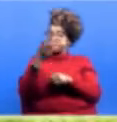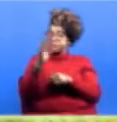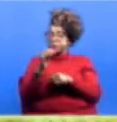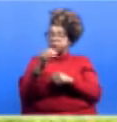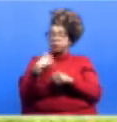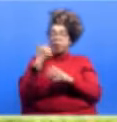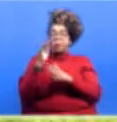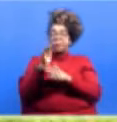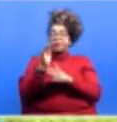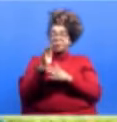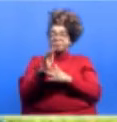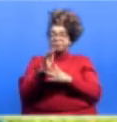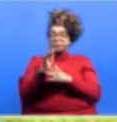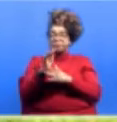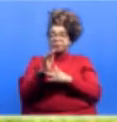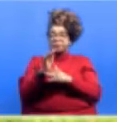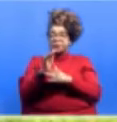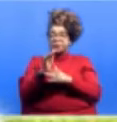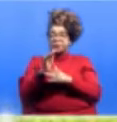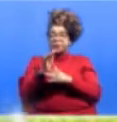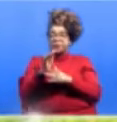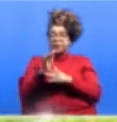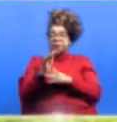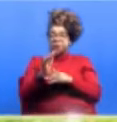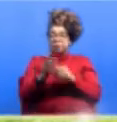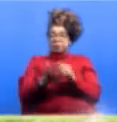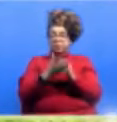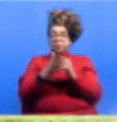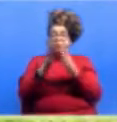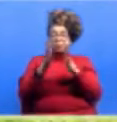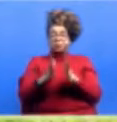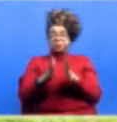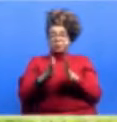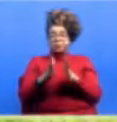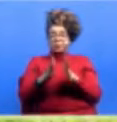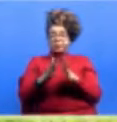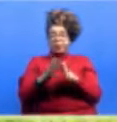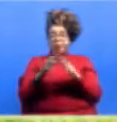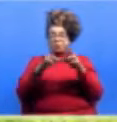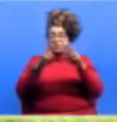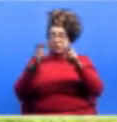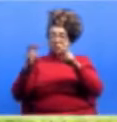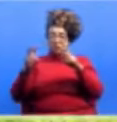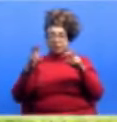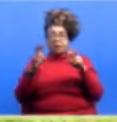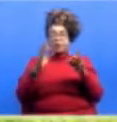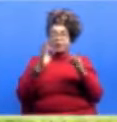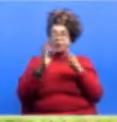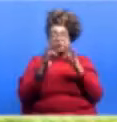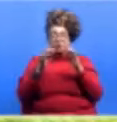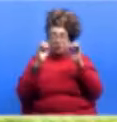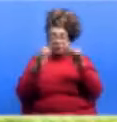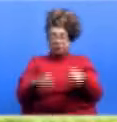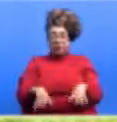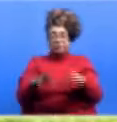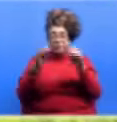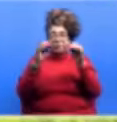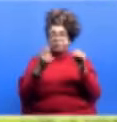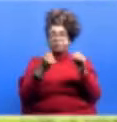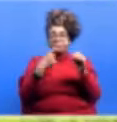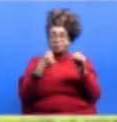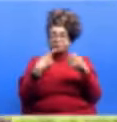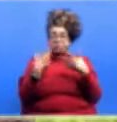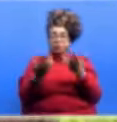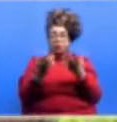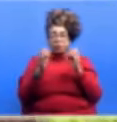tunaomba wafadhili wakuje watusaidie, waangalie hao wataalamu, waangalie kama tunaweza saidika ama